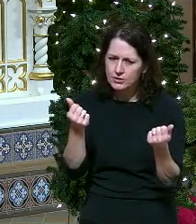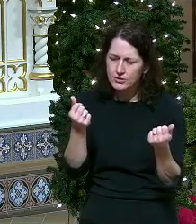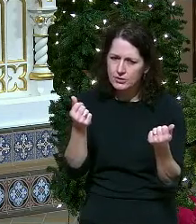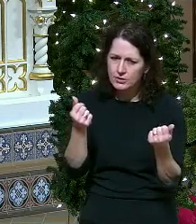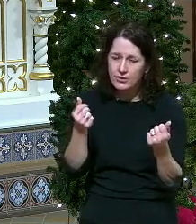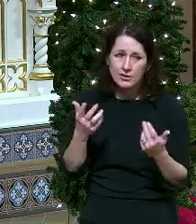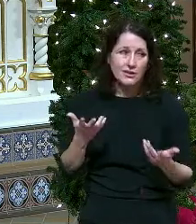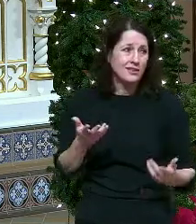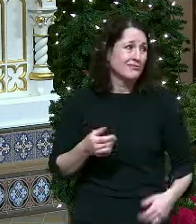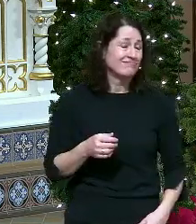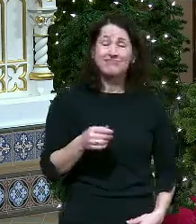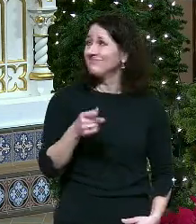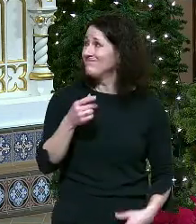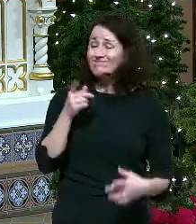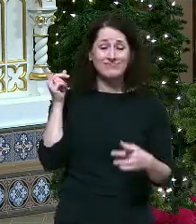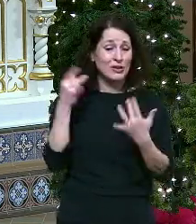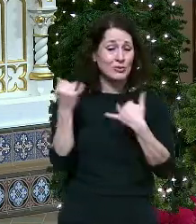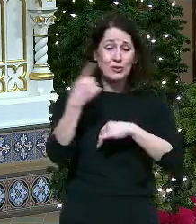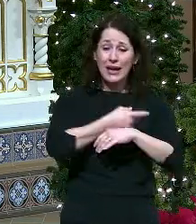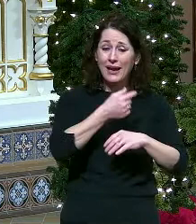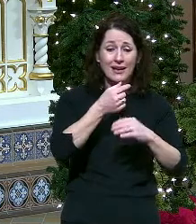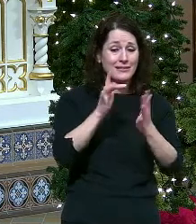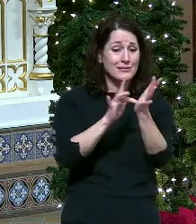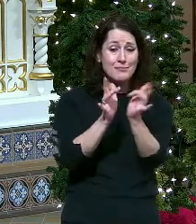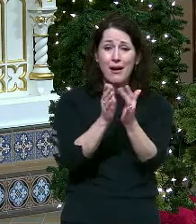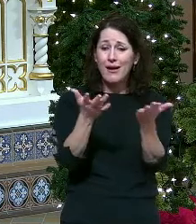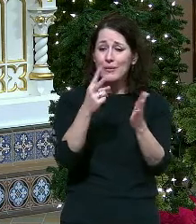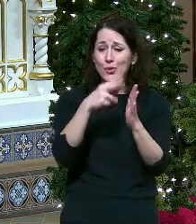We just heard in our scriptures today,